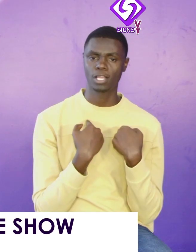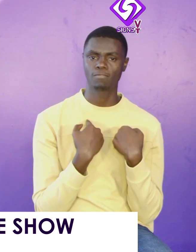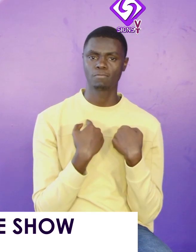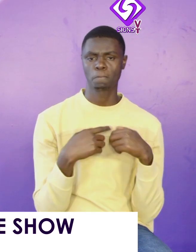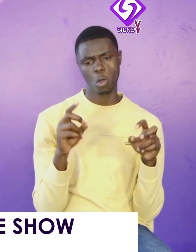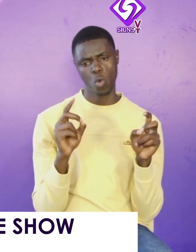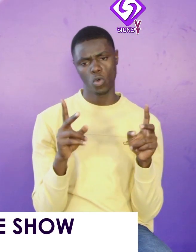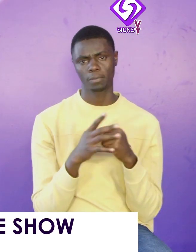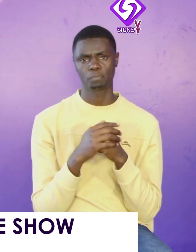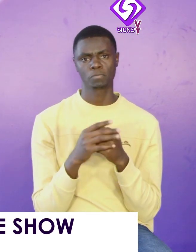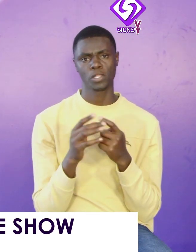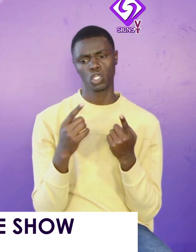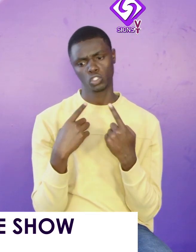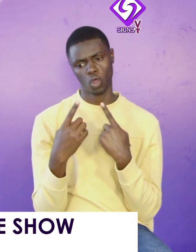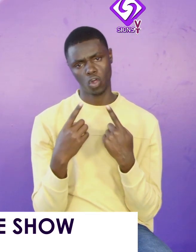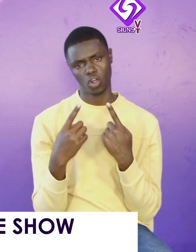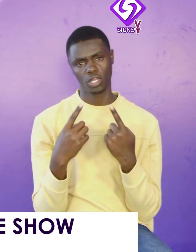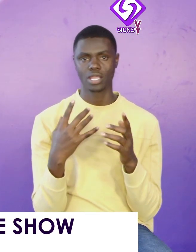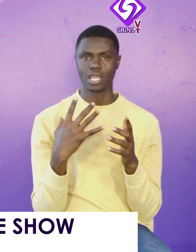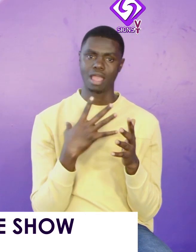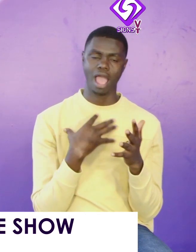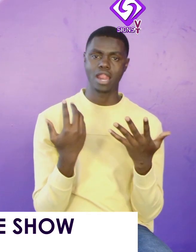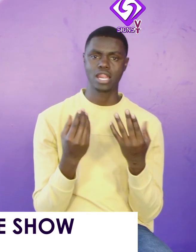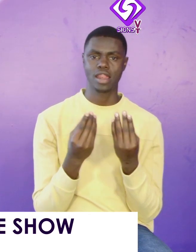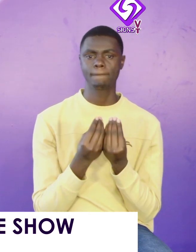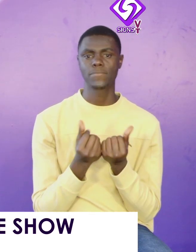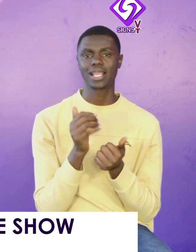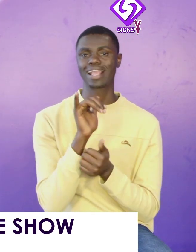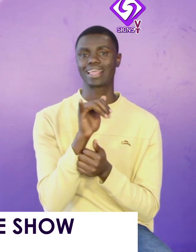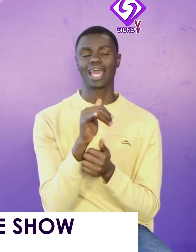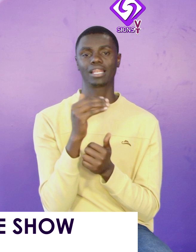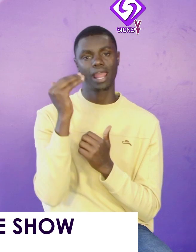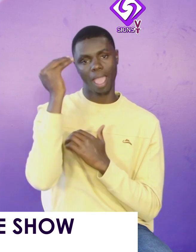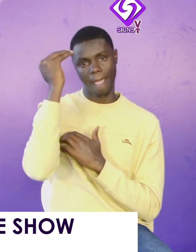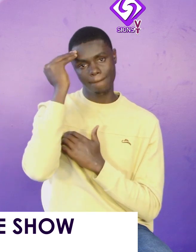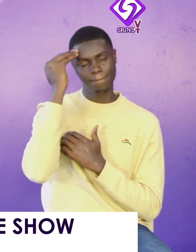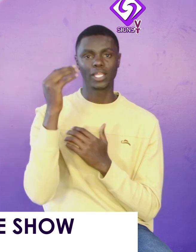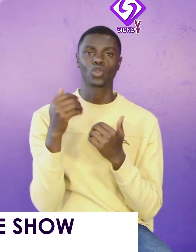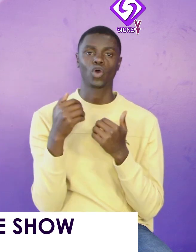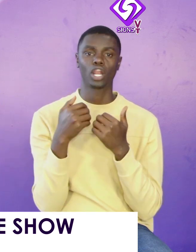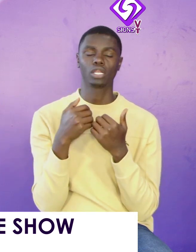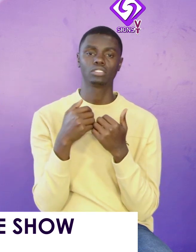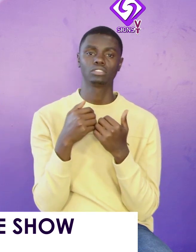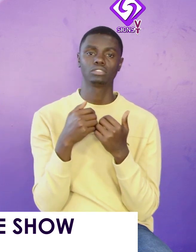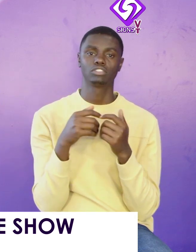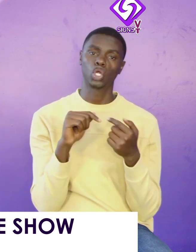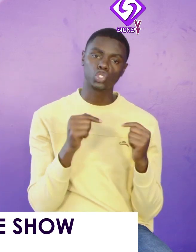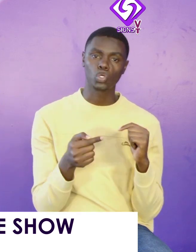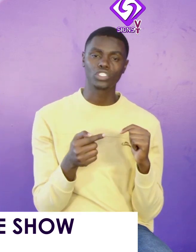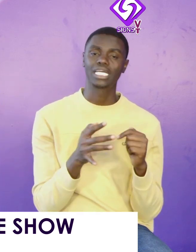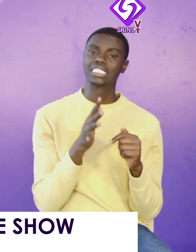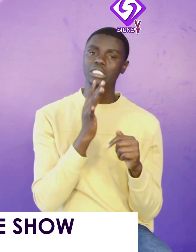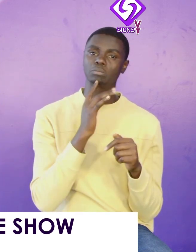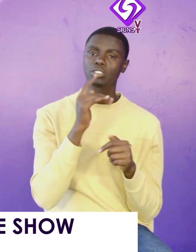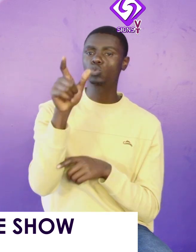Okay, talk and break that mental torture. Just talk. Say something. Speak to